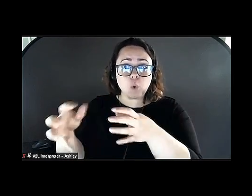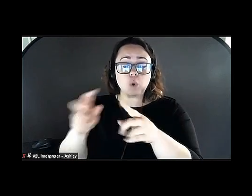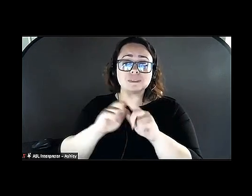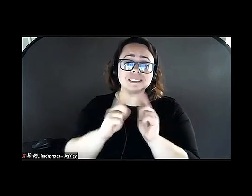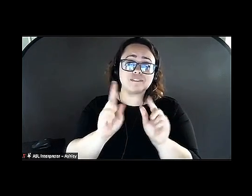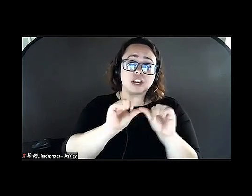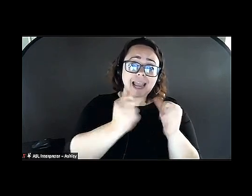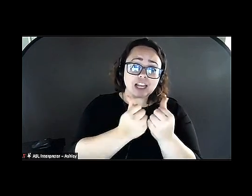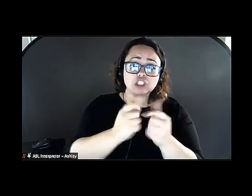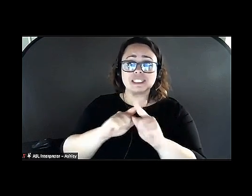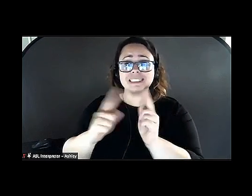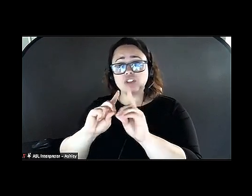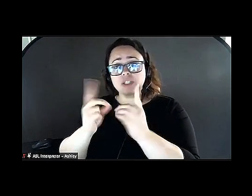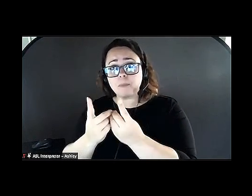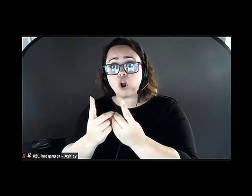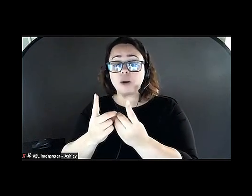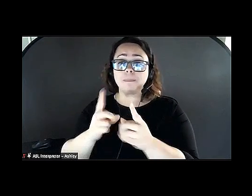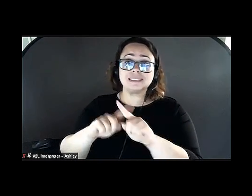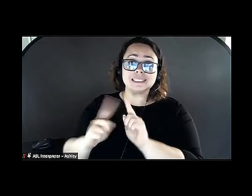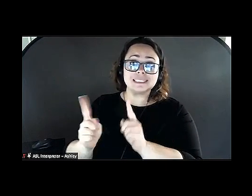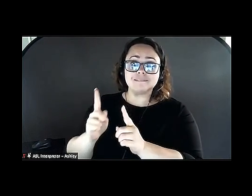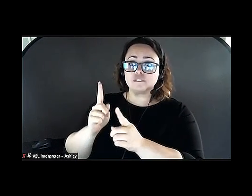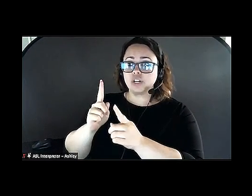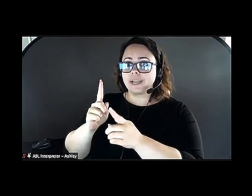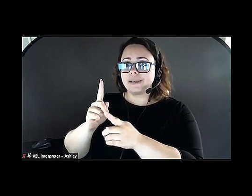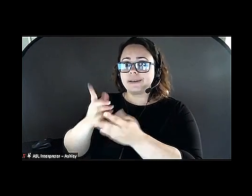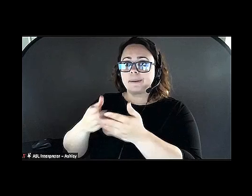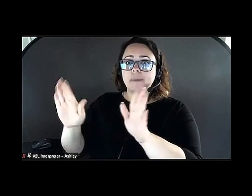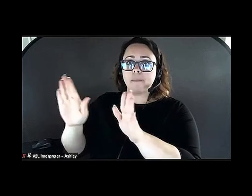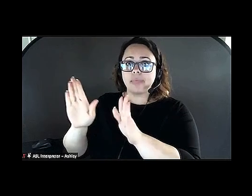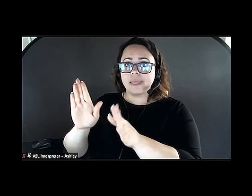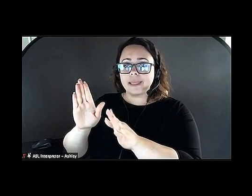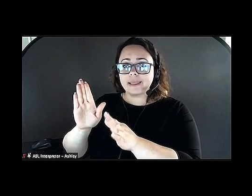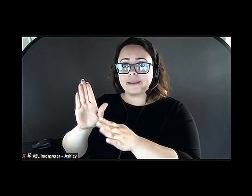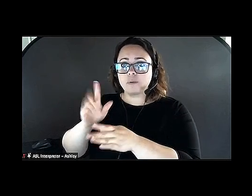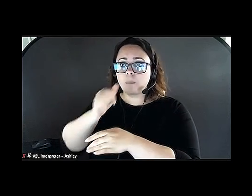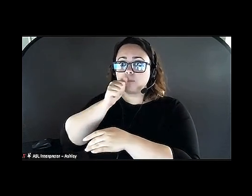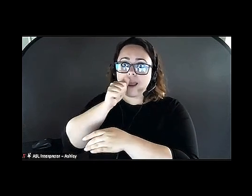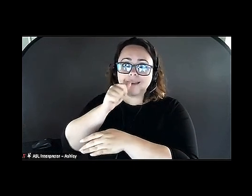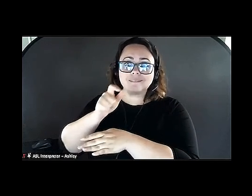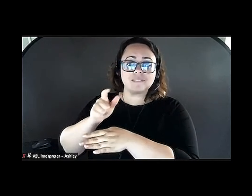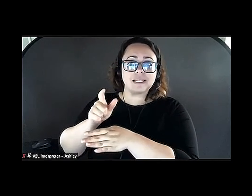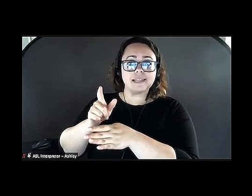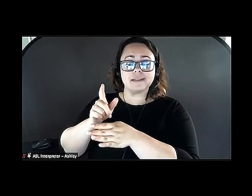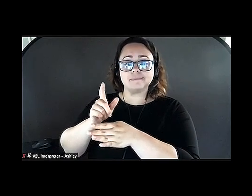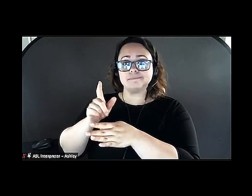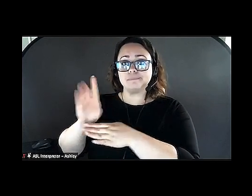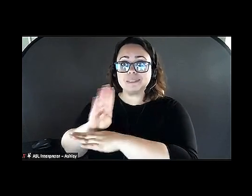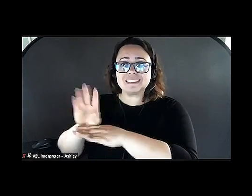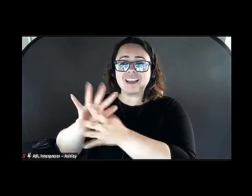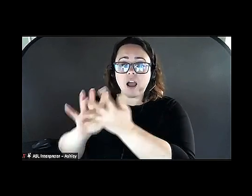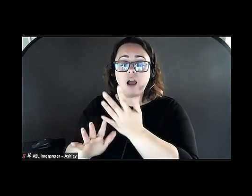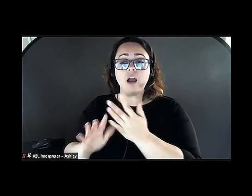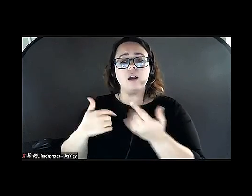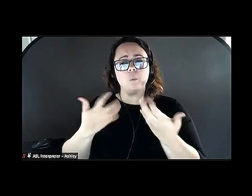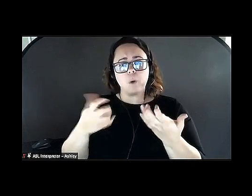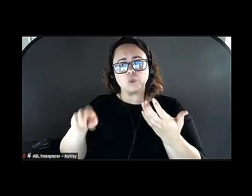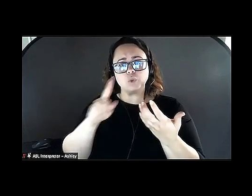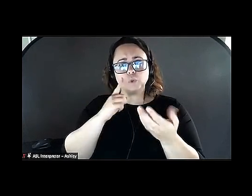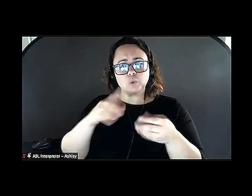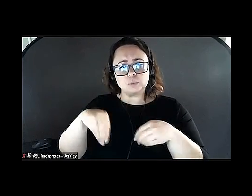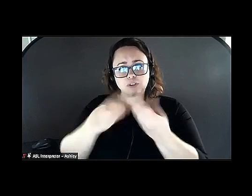be the champion of raising awareness, providing education, and providing all of the